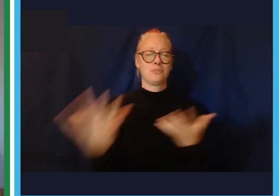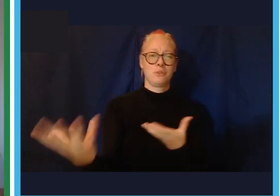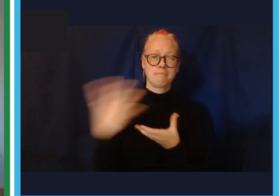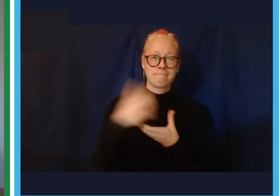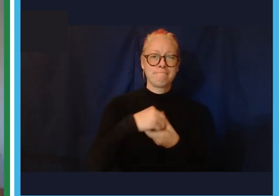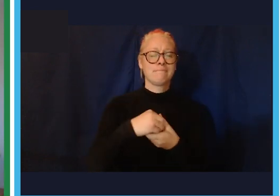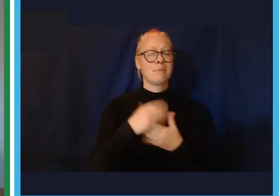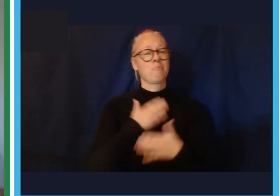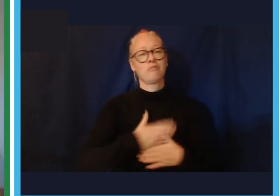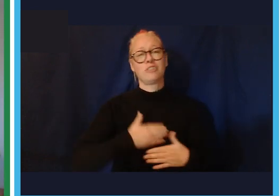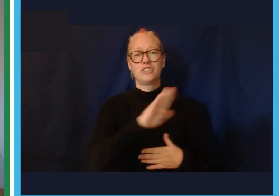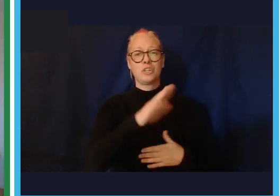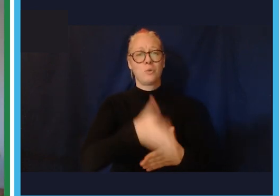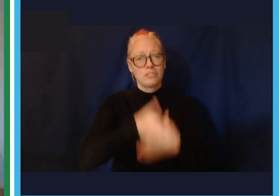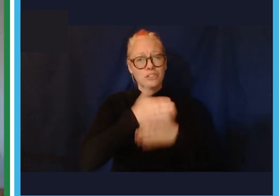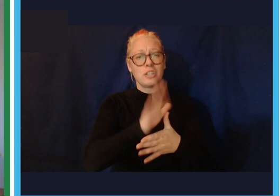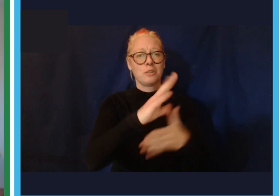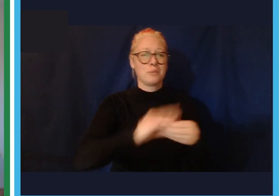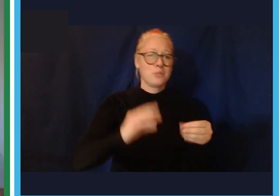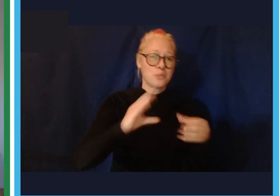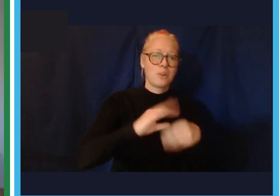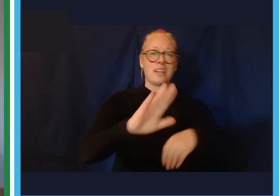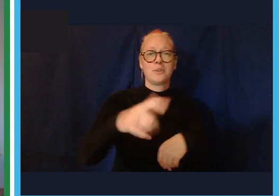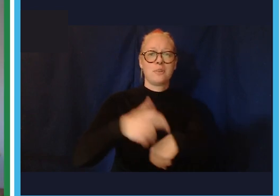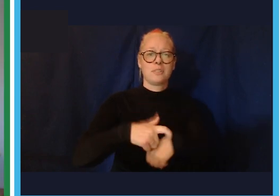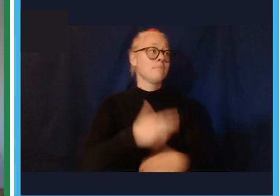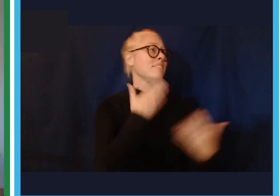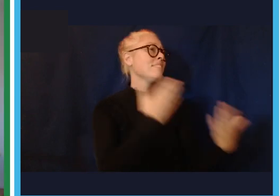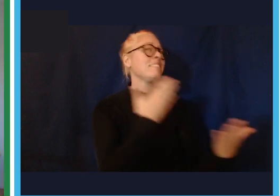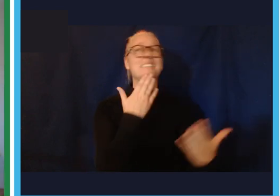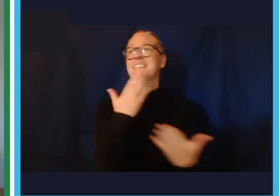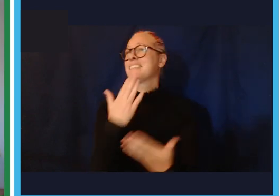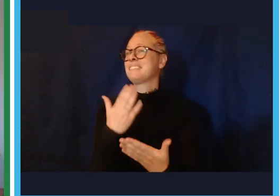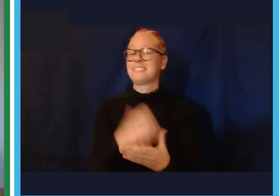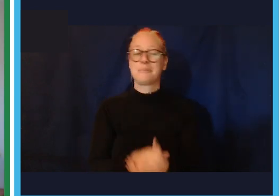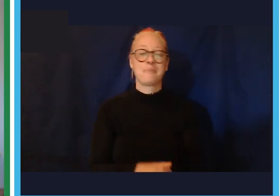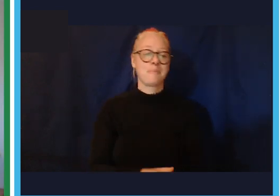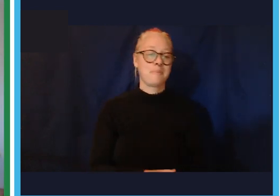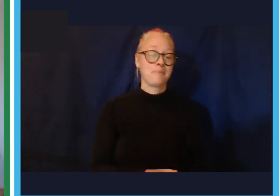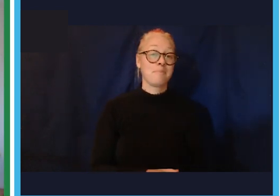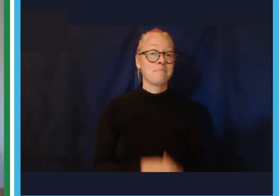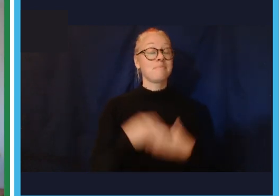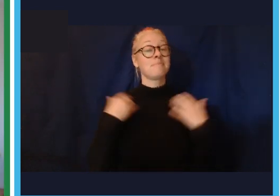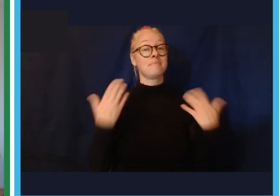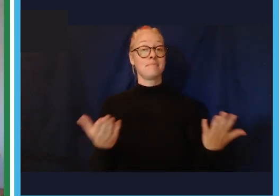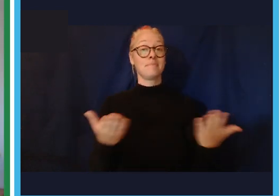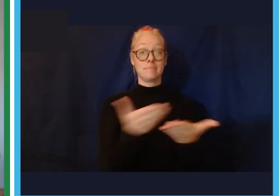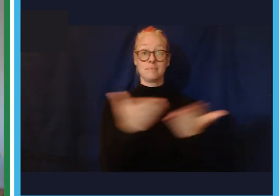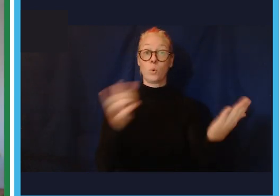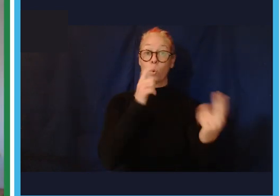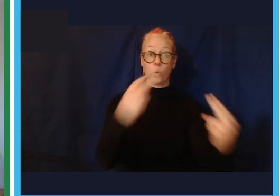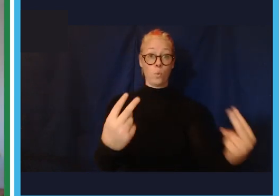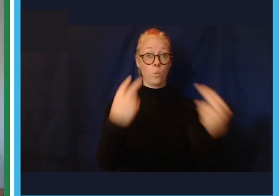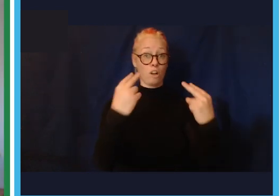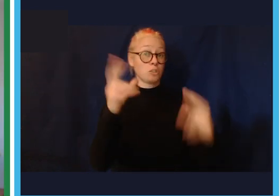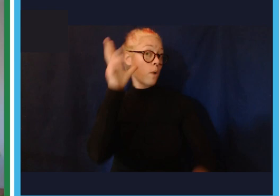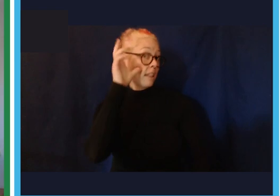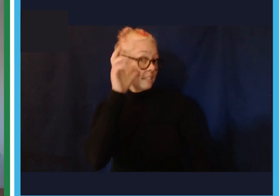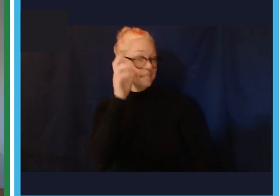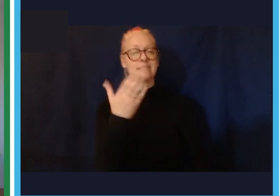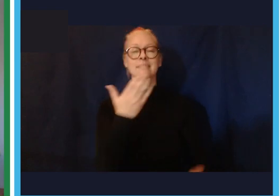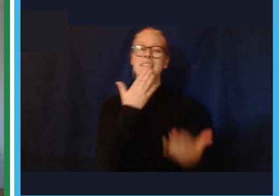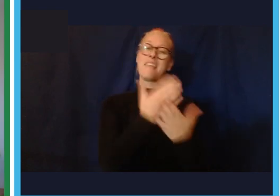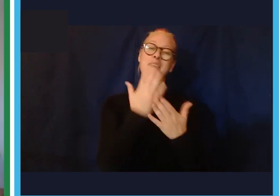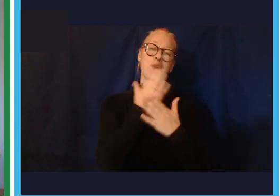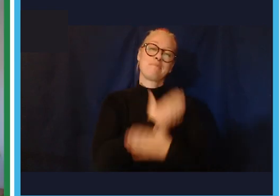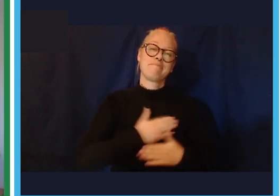for joining us again today. Be sure to like and subscribe for more supplier diversity content with our podcast.